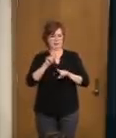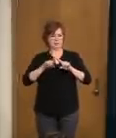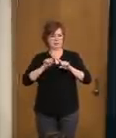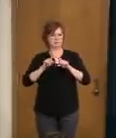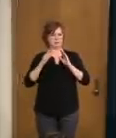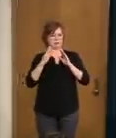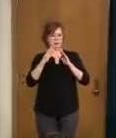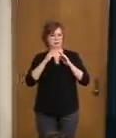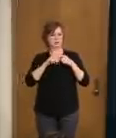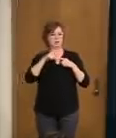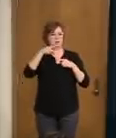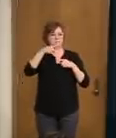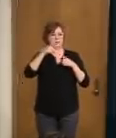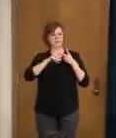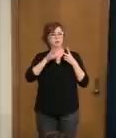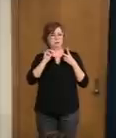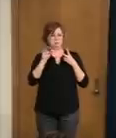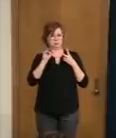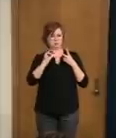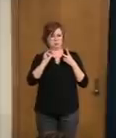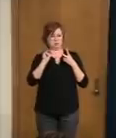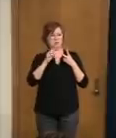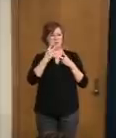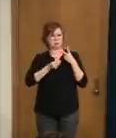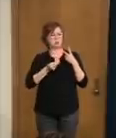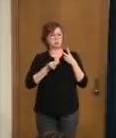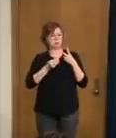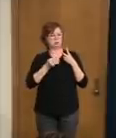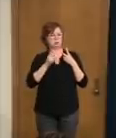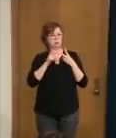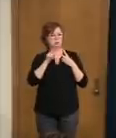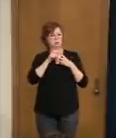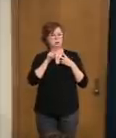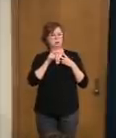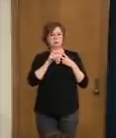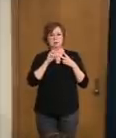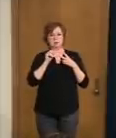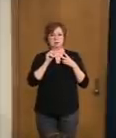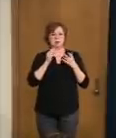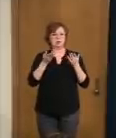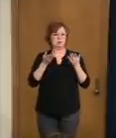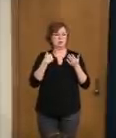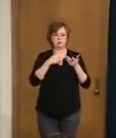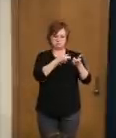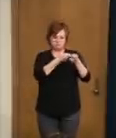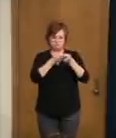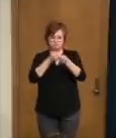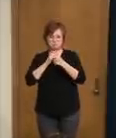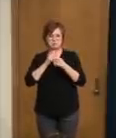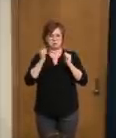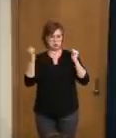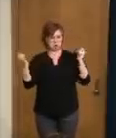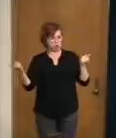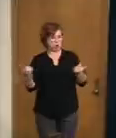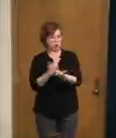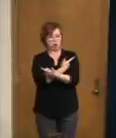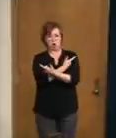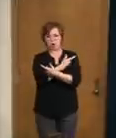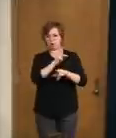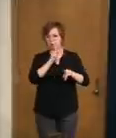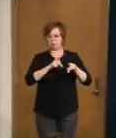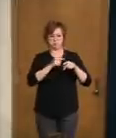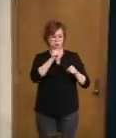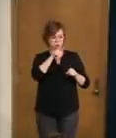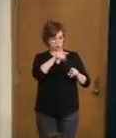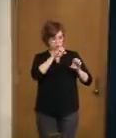vaccines, so Pfizer and Moderna at this point. We're adopting an all-hands-on-deck approach to delivery, leveraging